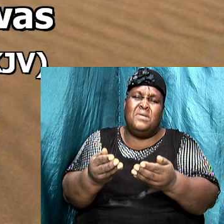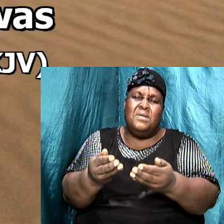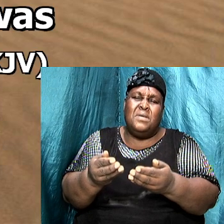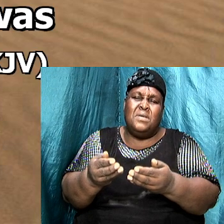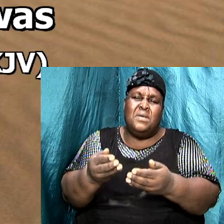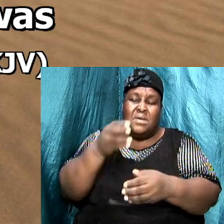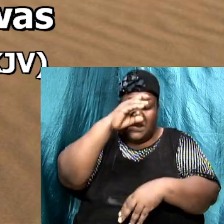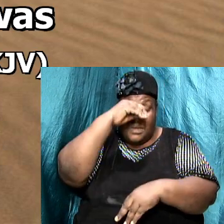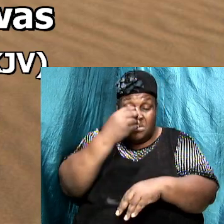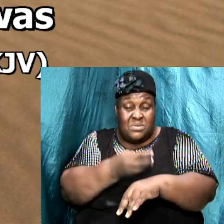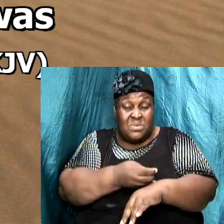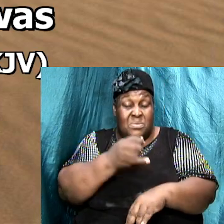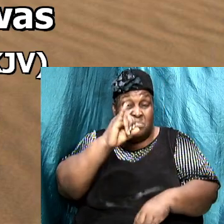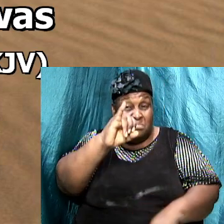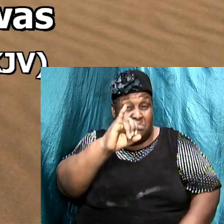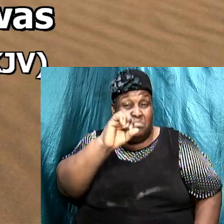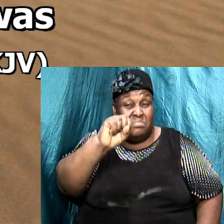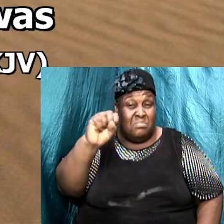Isaac.